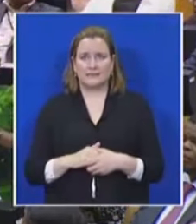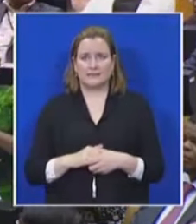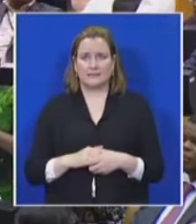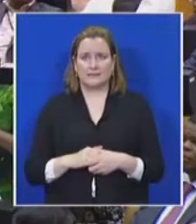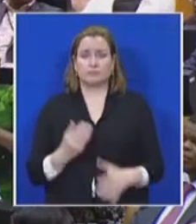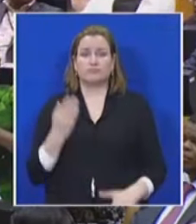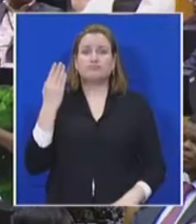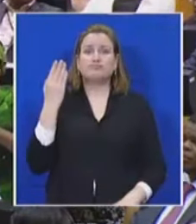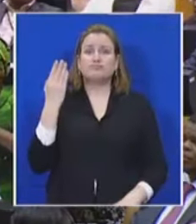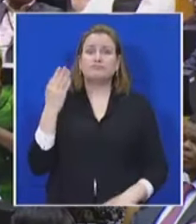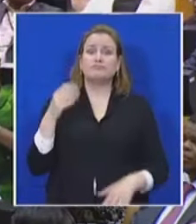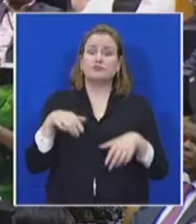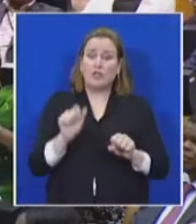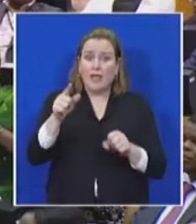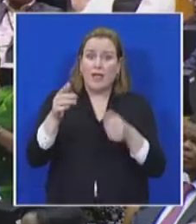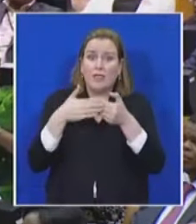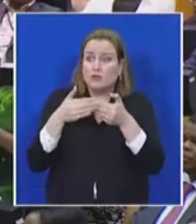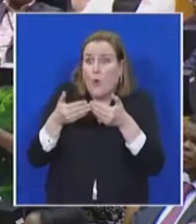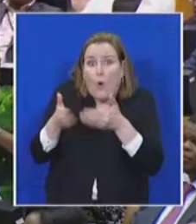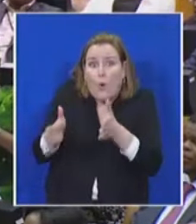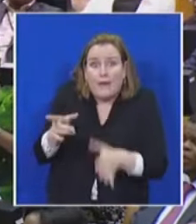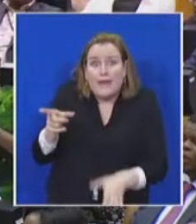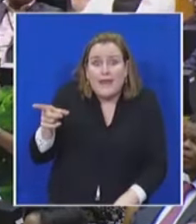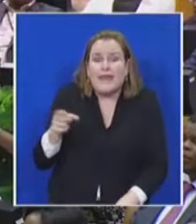Chair, the door is Right. open and he can't speak.